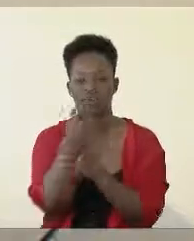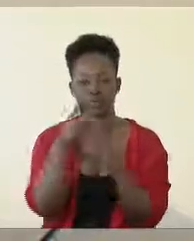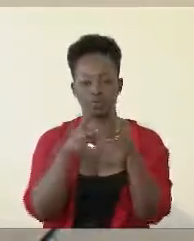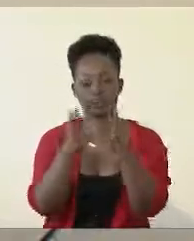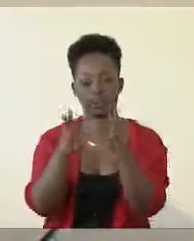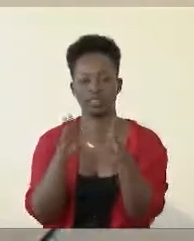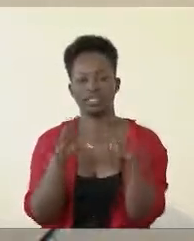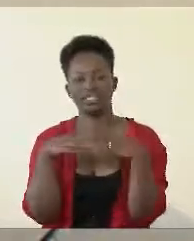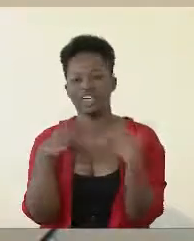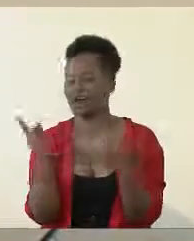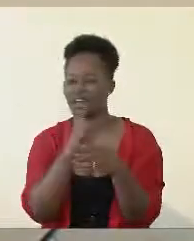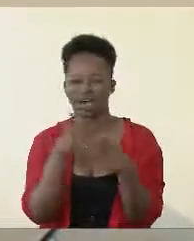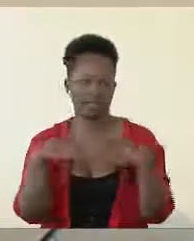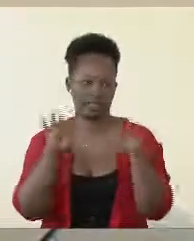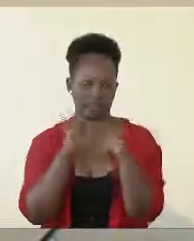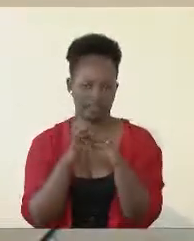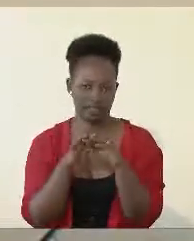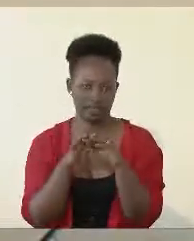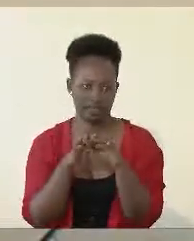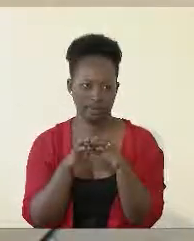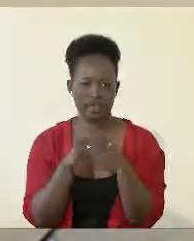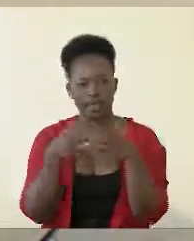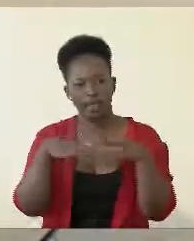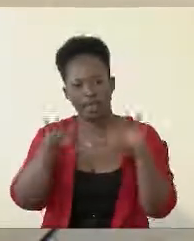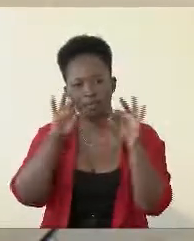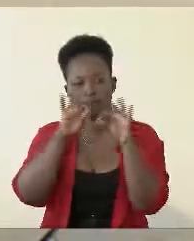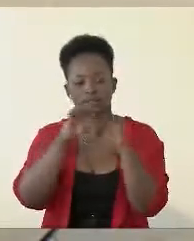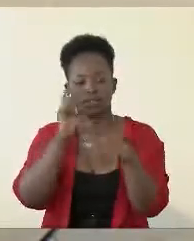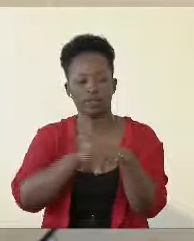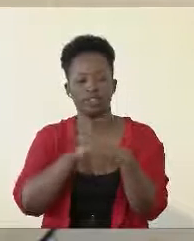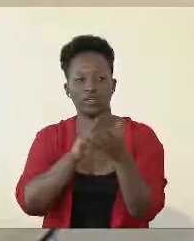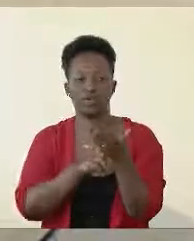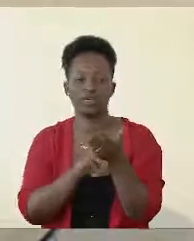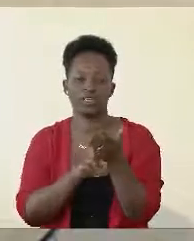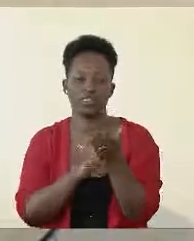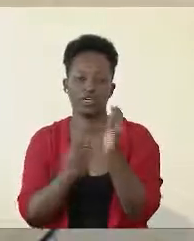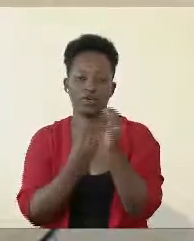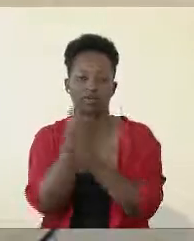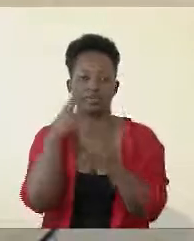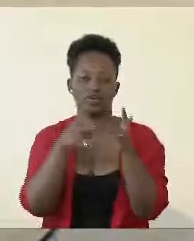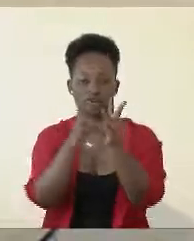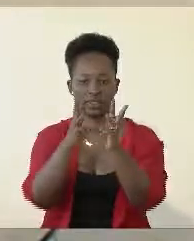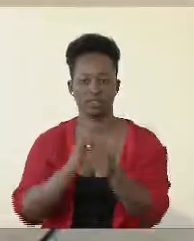many factors. You can mention more. So what would be